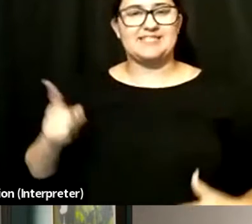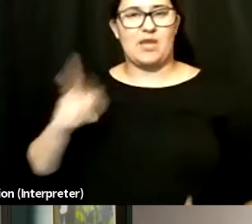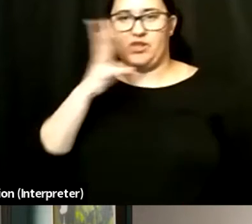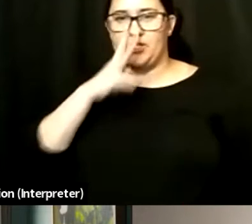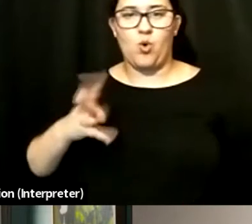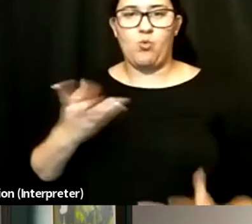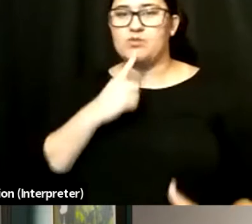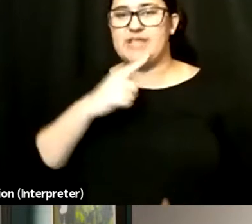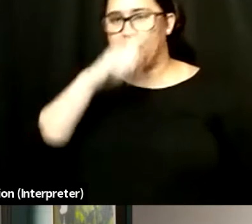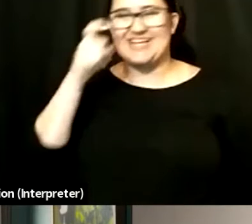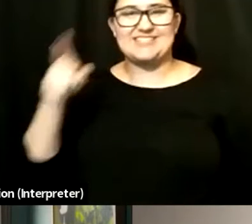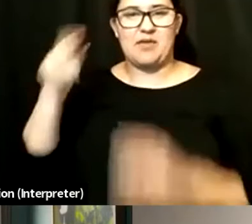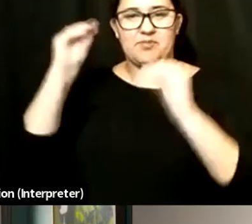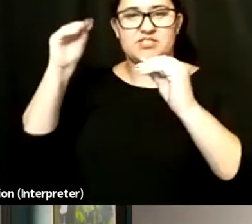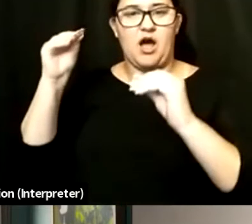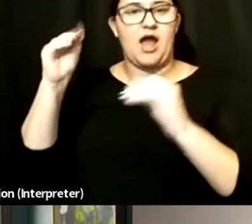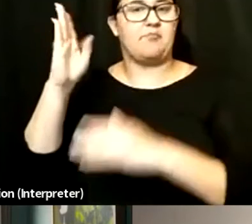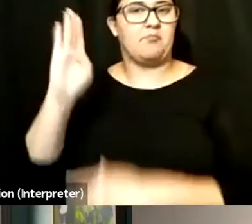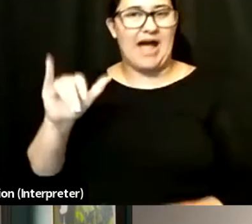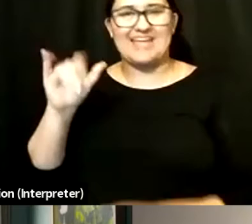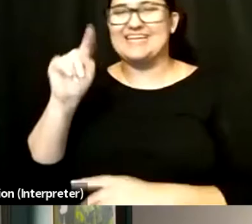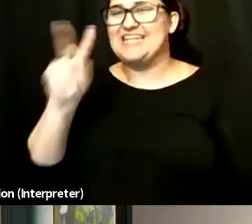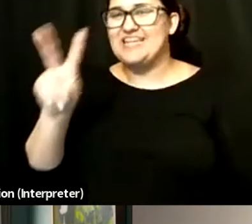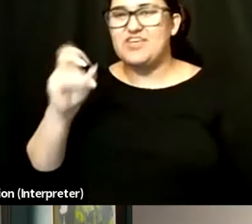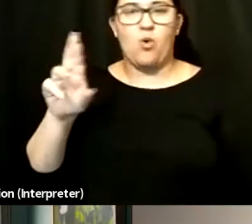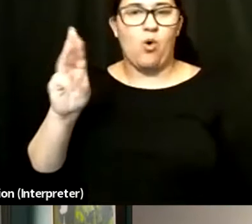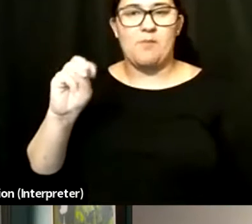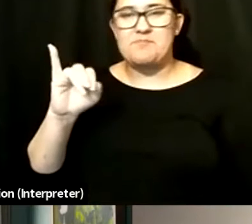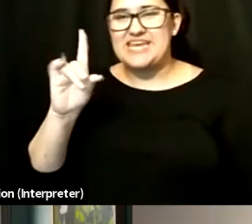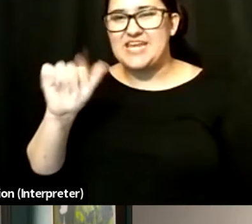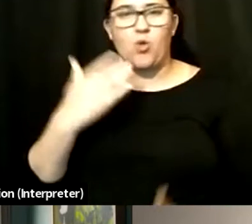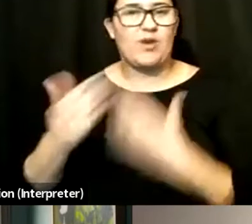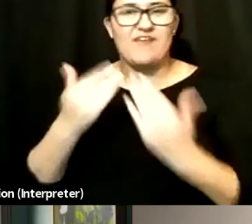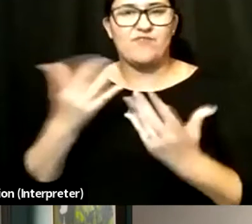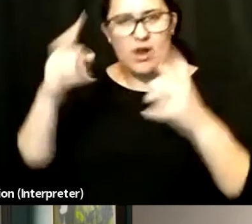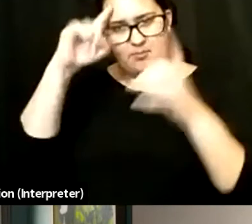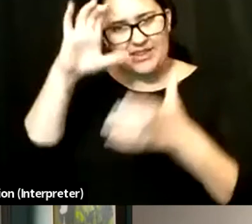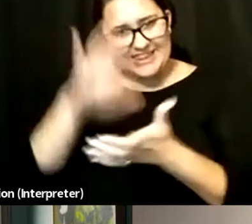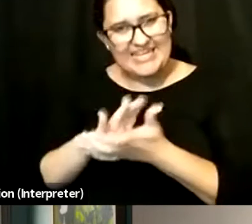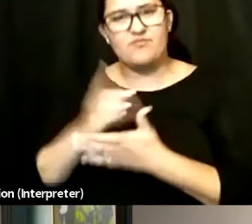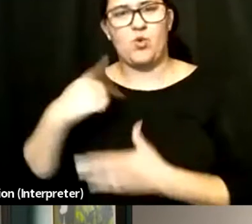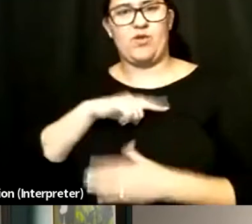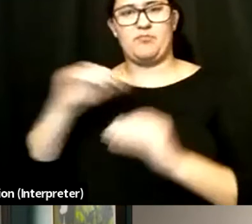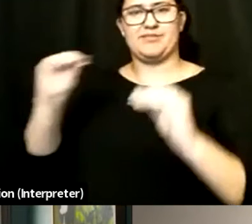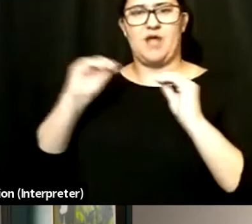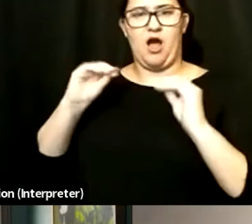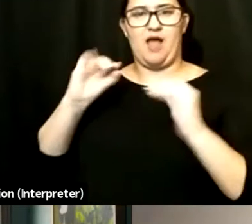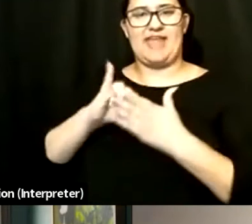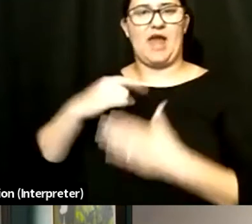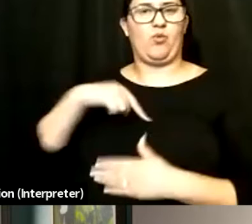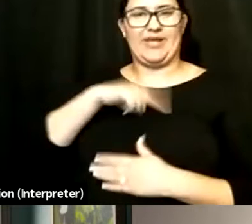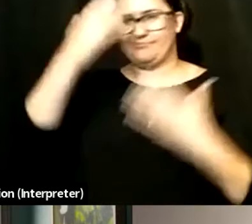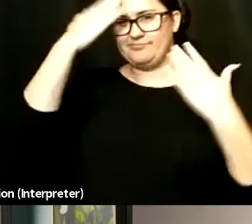by TV or by media or by government, whatever you want to believe. They've been taught that we don't know what we're talking about. And